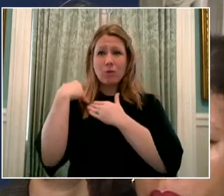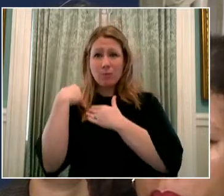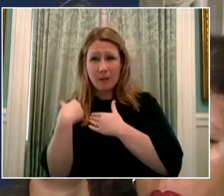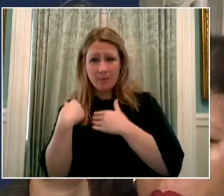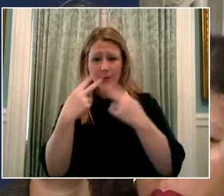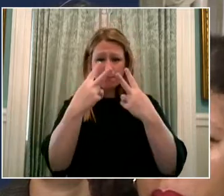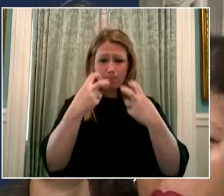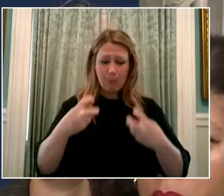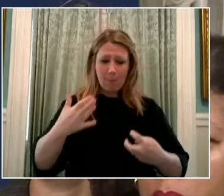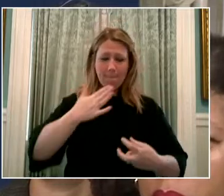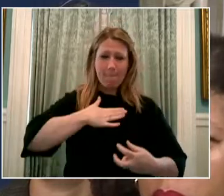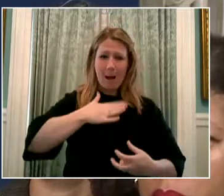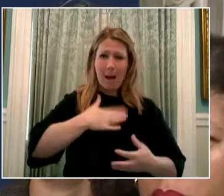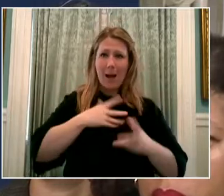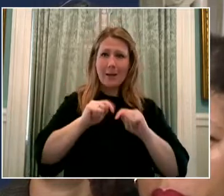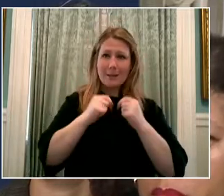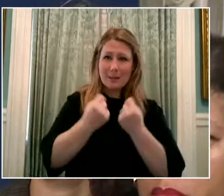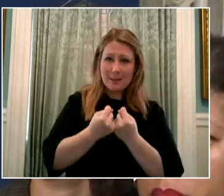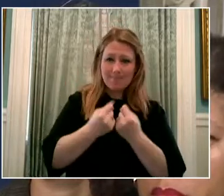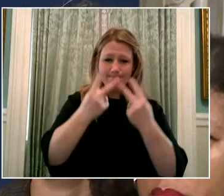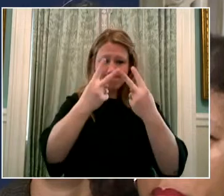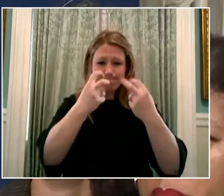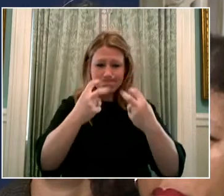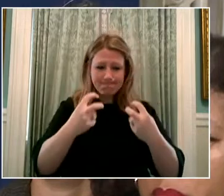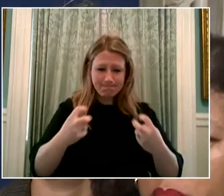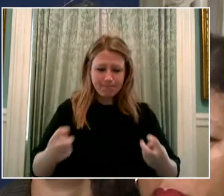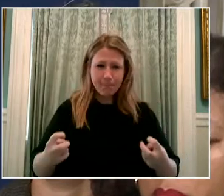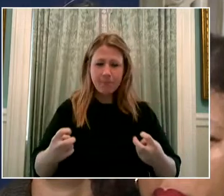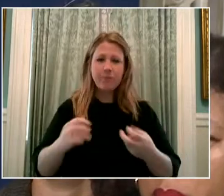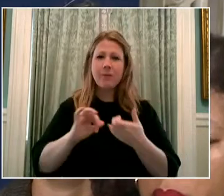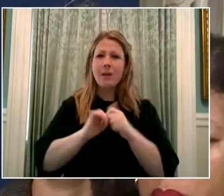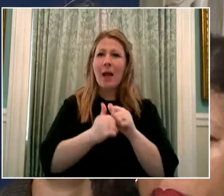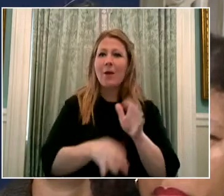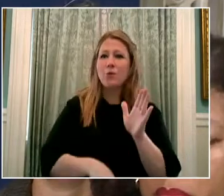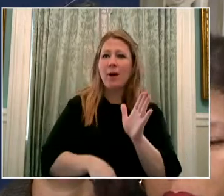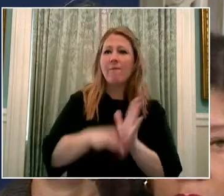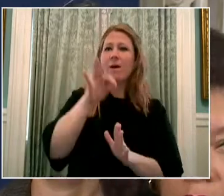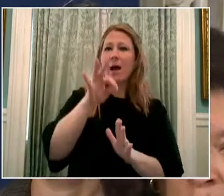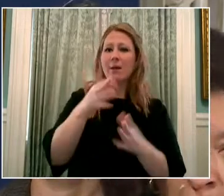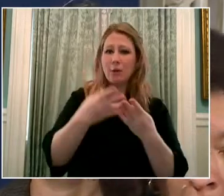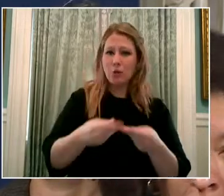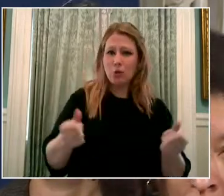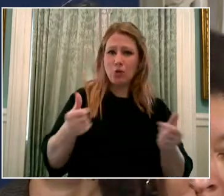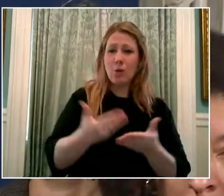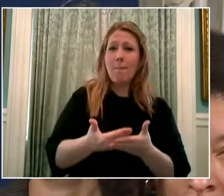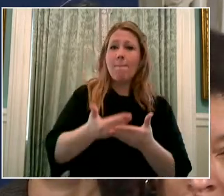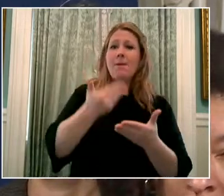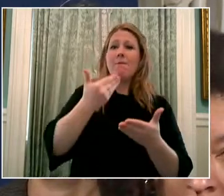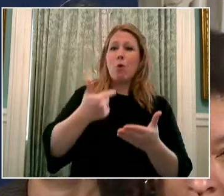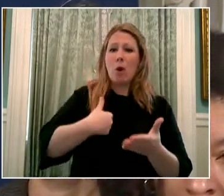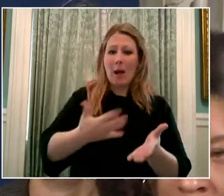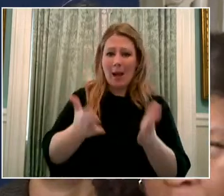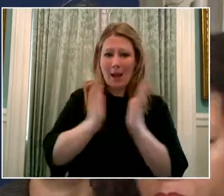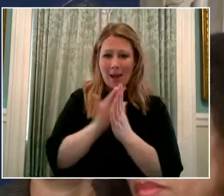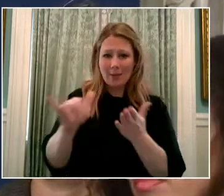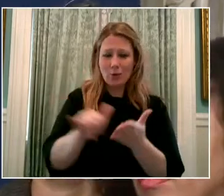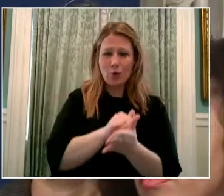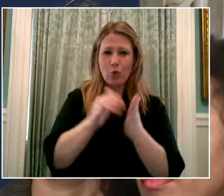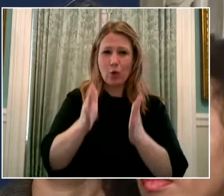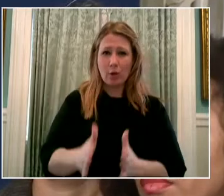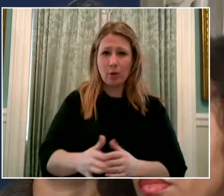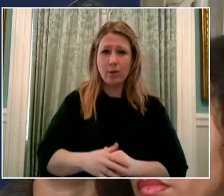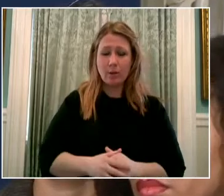house and say, how do I find the efficiencies before I go to New Yorkers? I've done that. I've done that twice. And